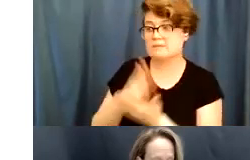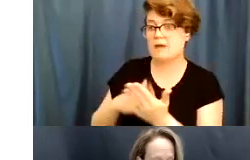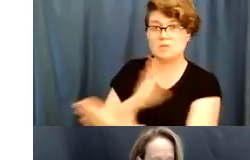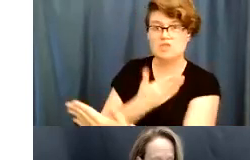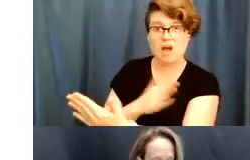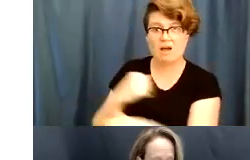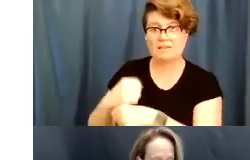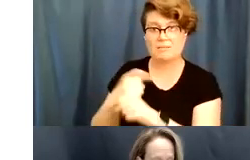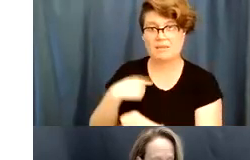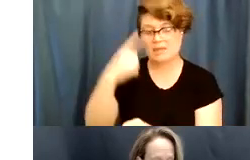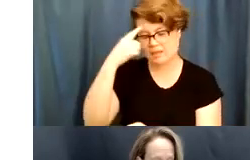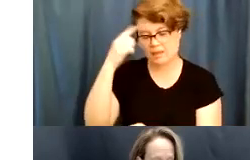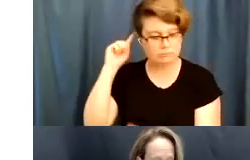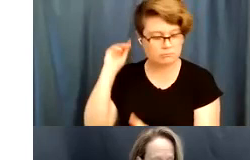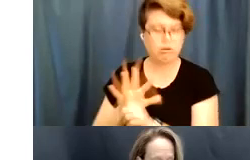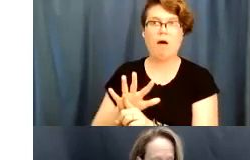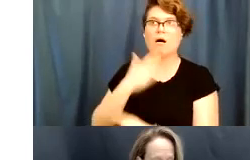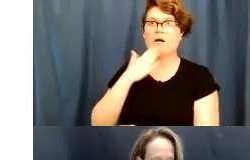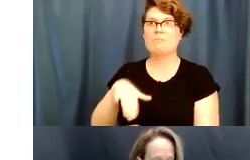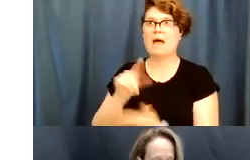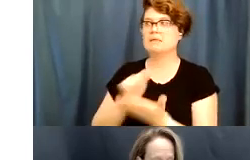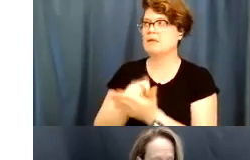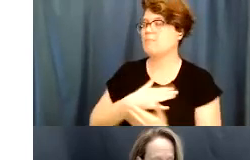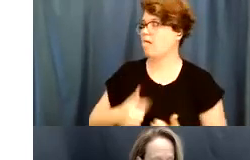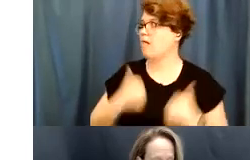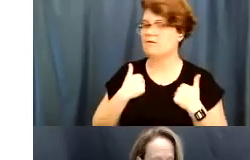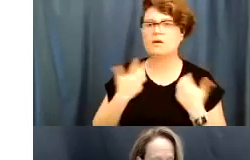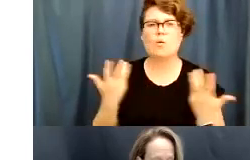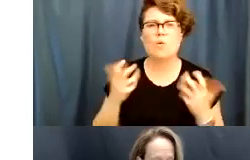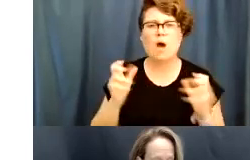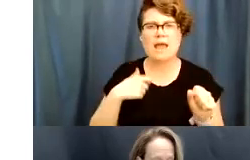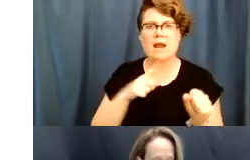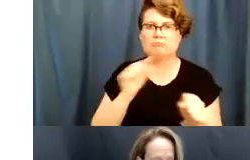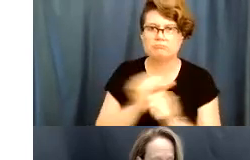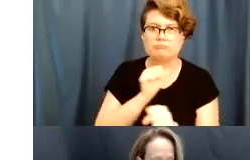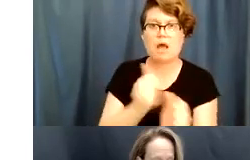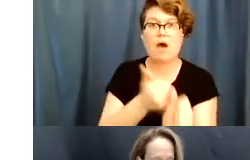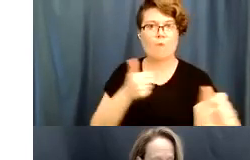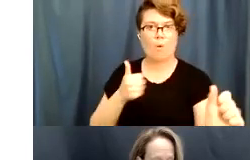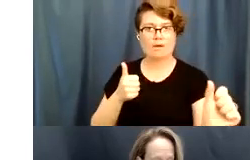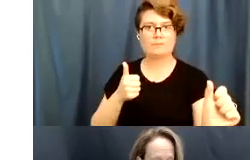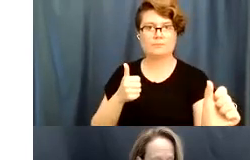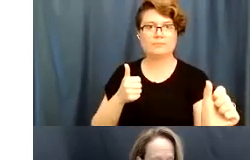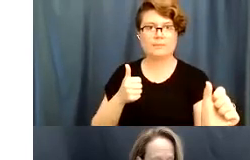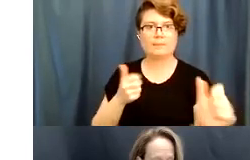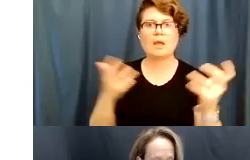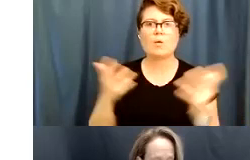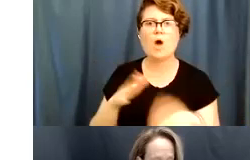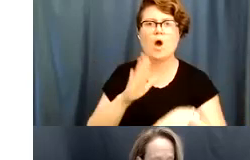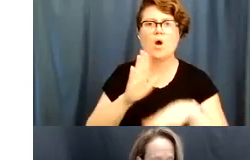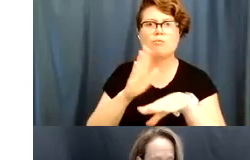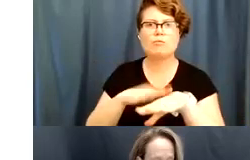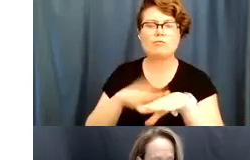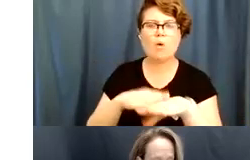time in my life. What can I actively avoid? what are your warning signs? Or what are the